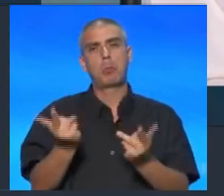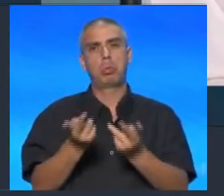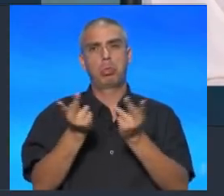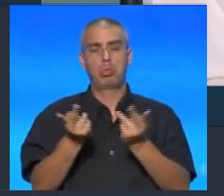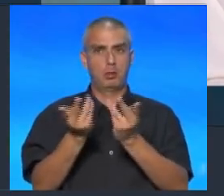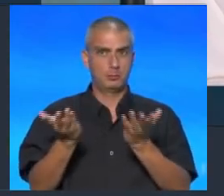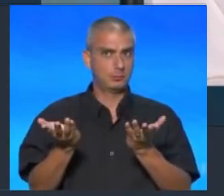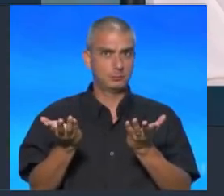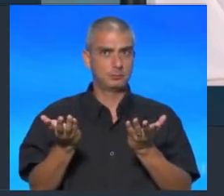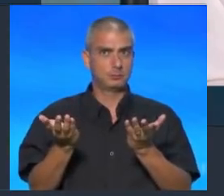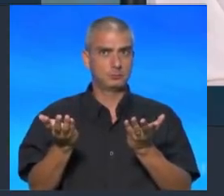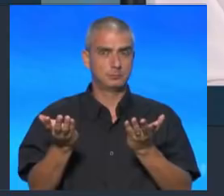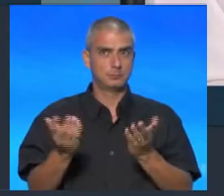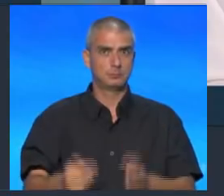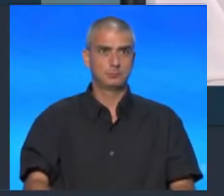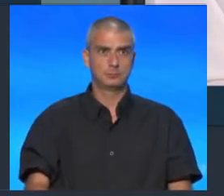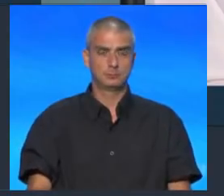condemnations of the attack?